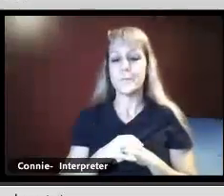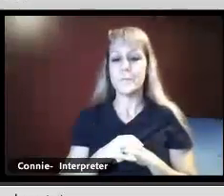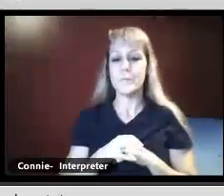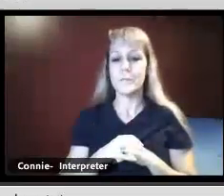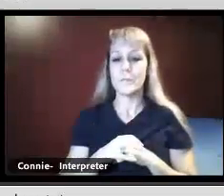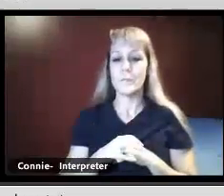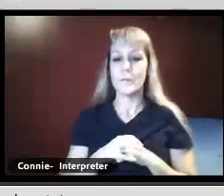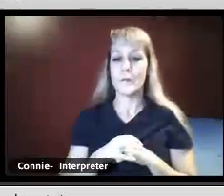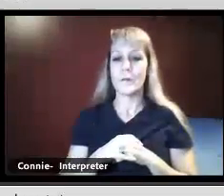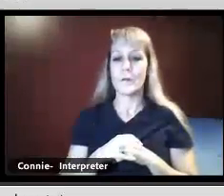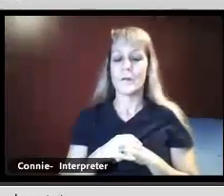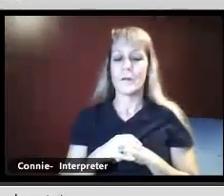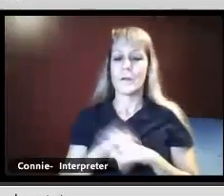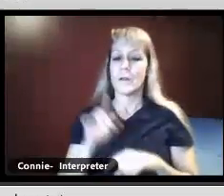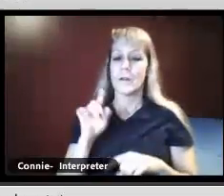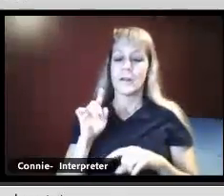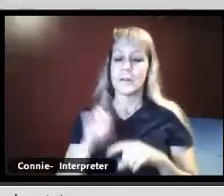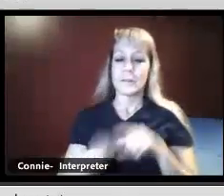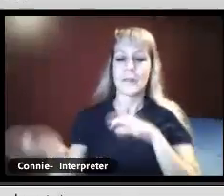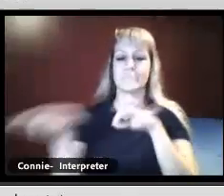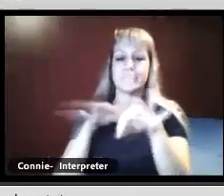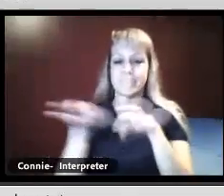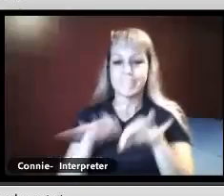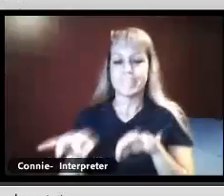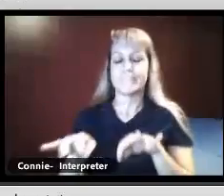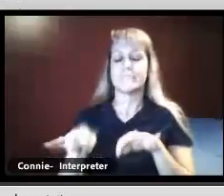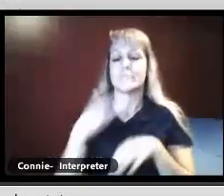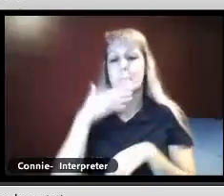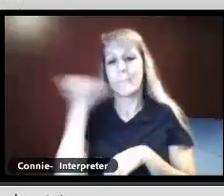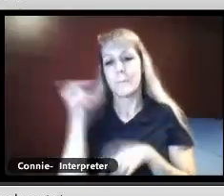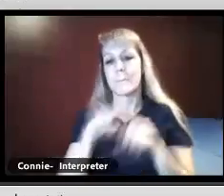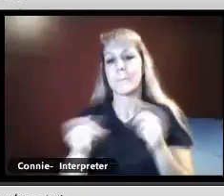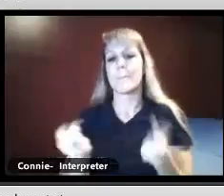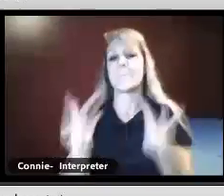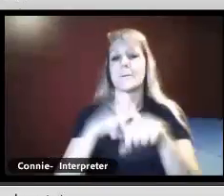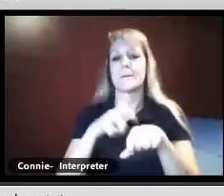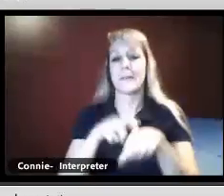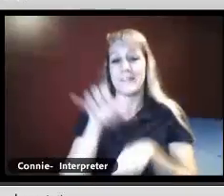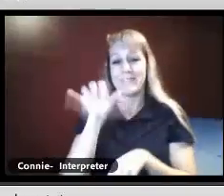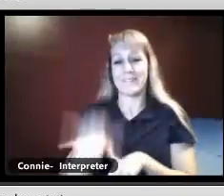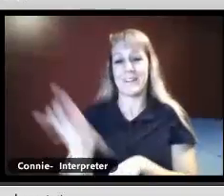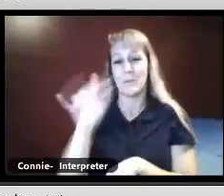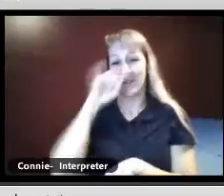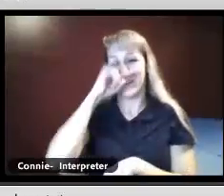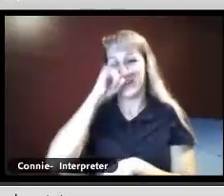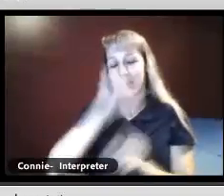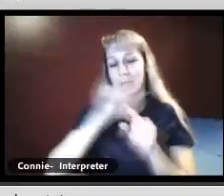can't articulate it any better than by saying that a lot of times that's where the kids are.